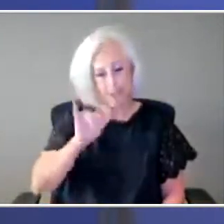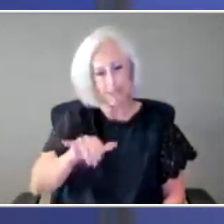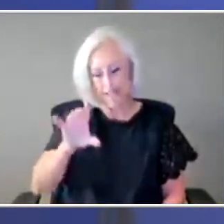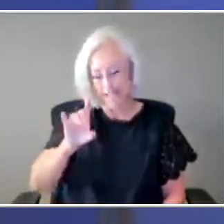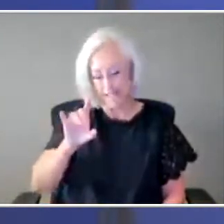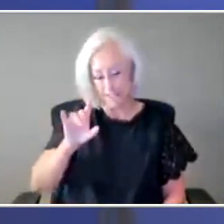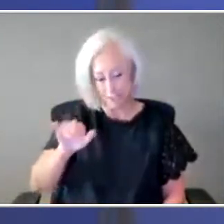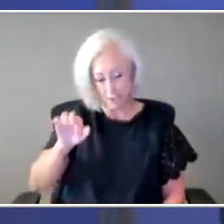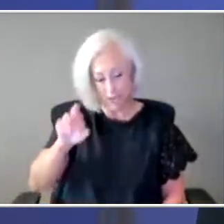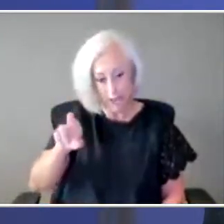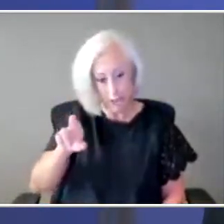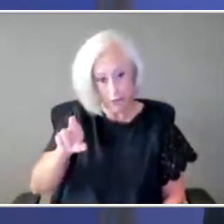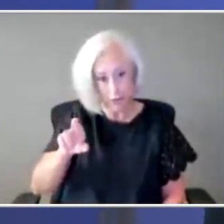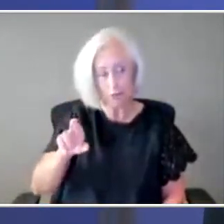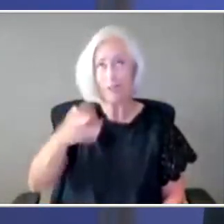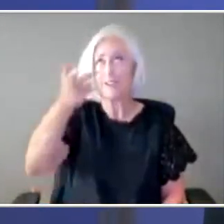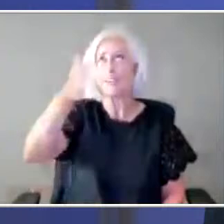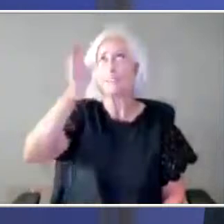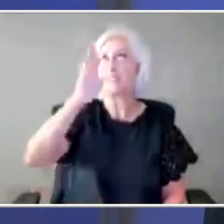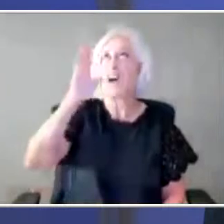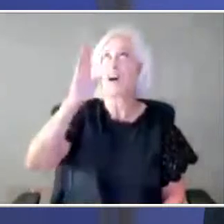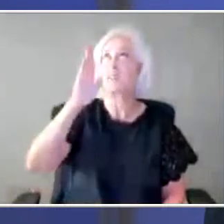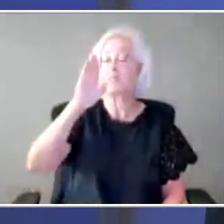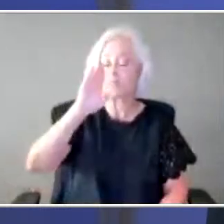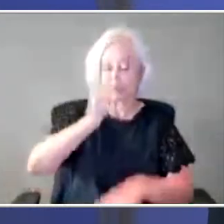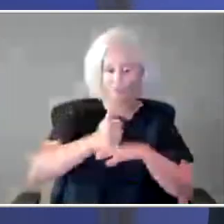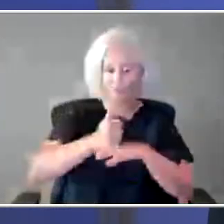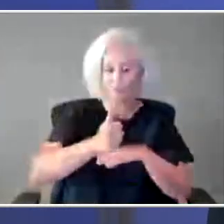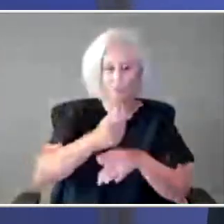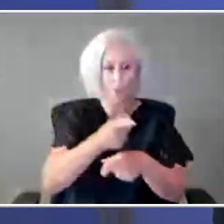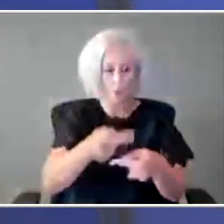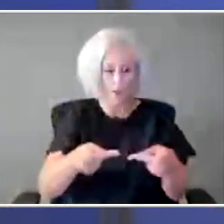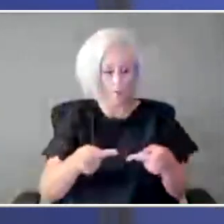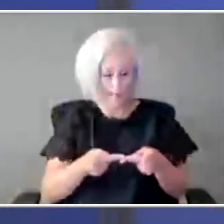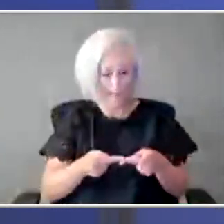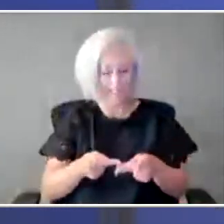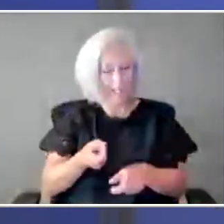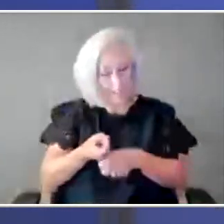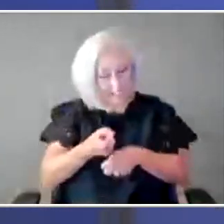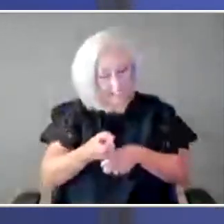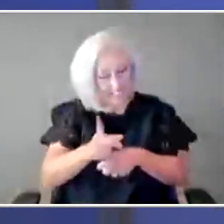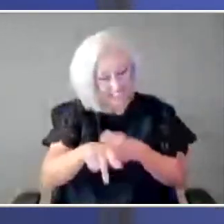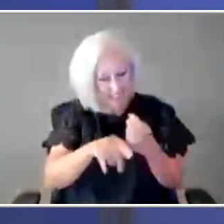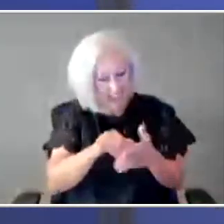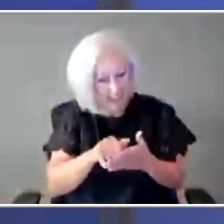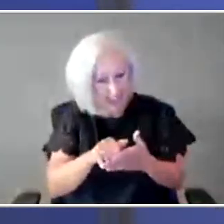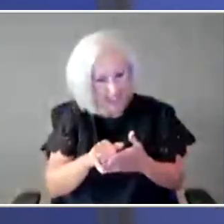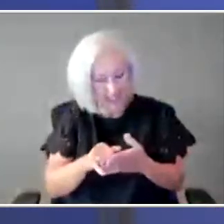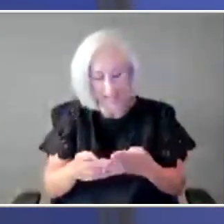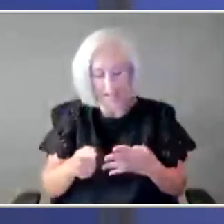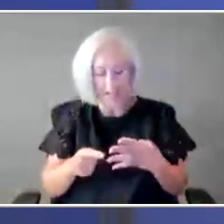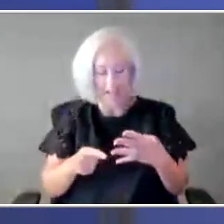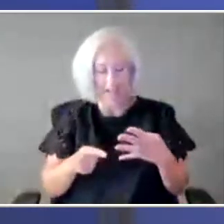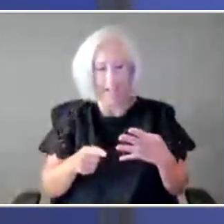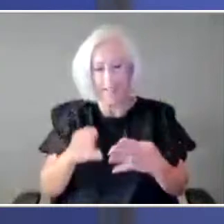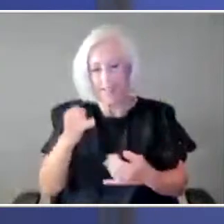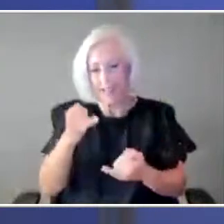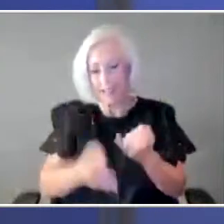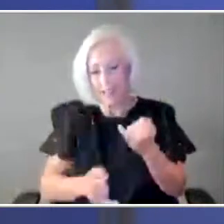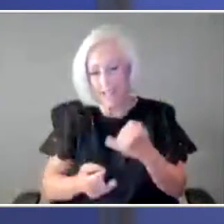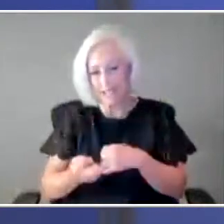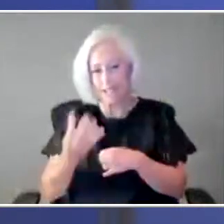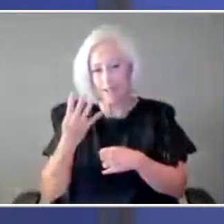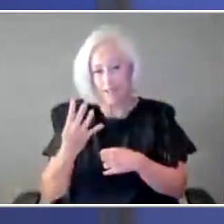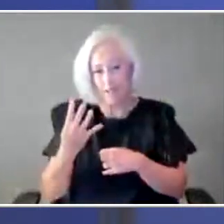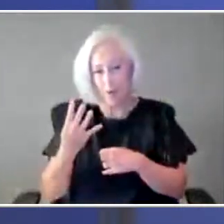right? And I said, and we even teased about it because the last four of her last name is my mom's name, Lana. Wow.